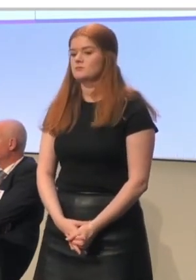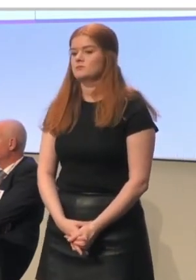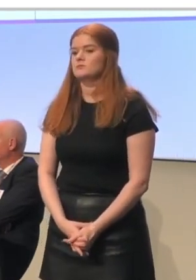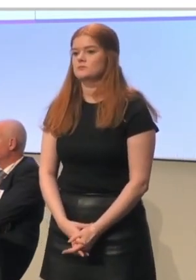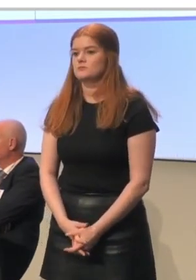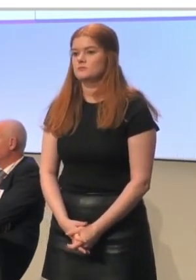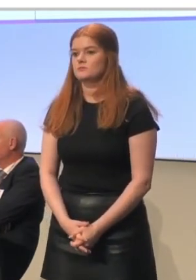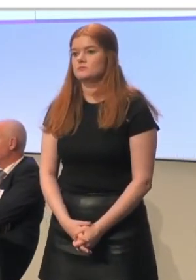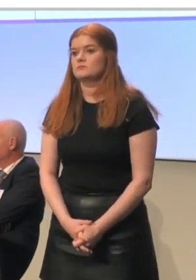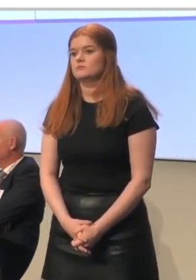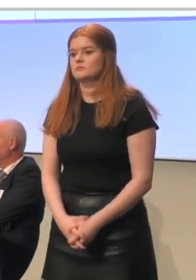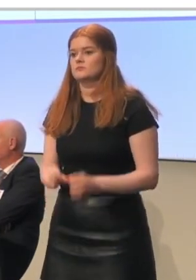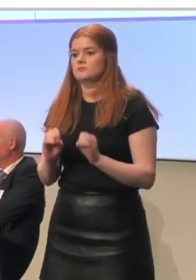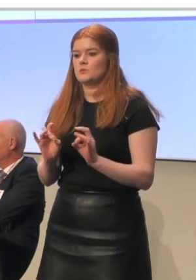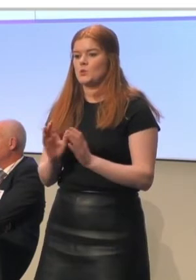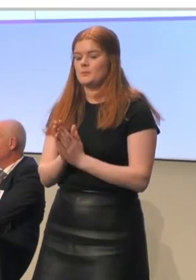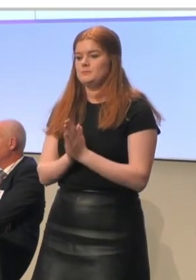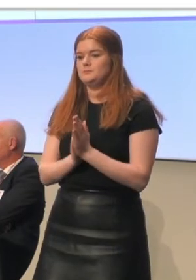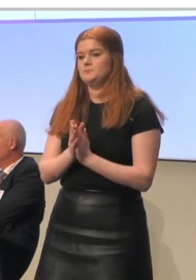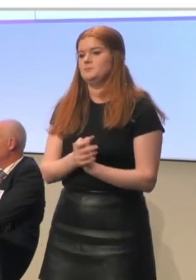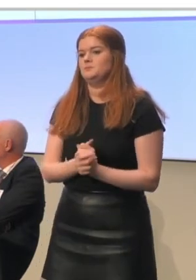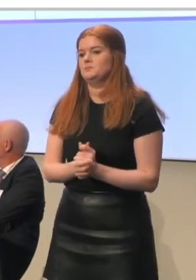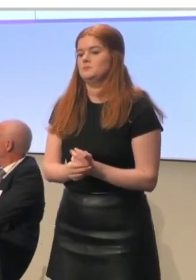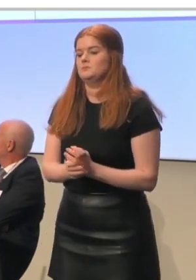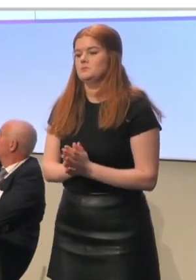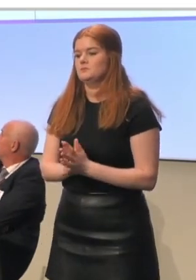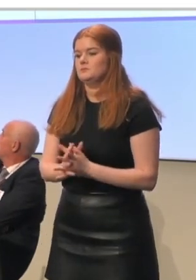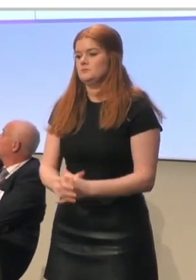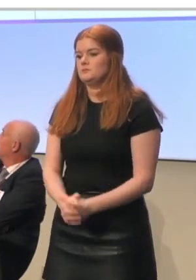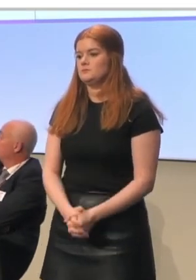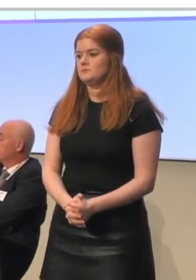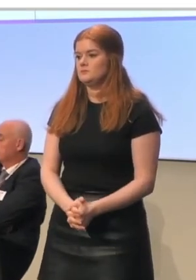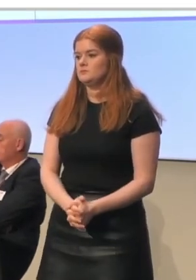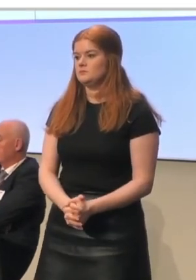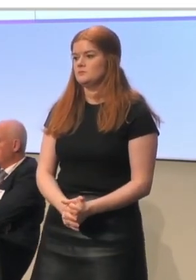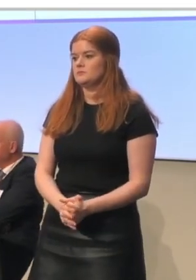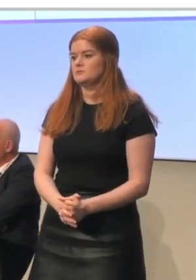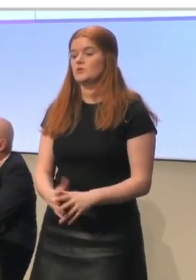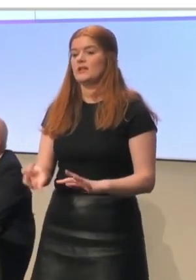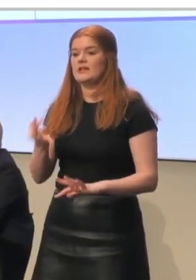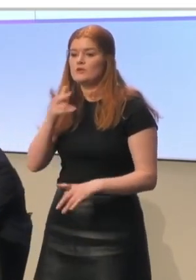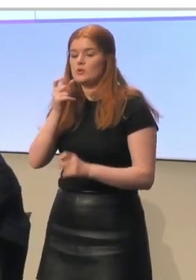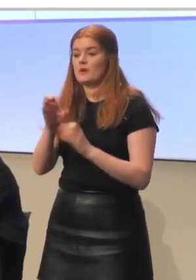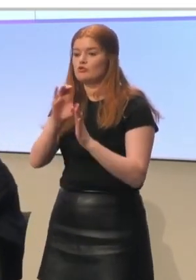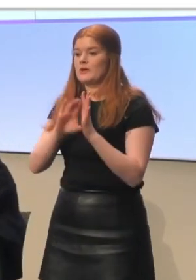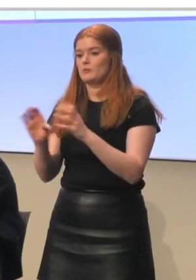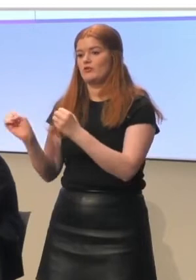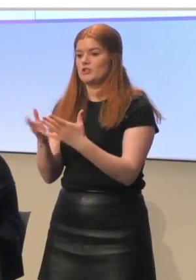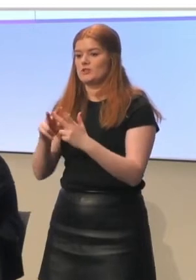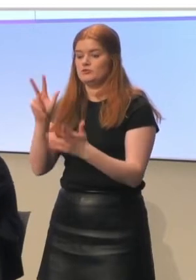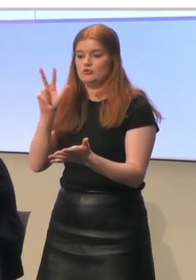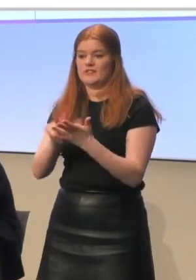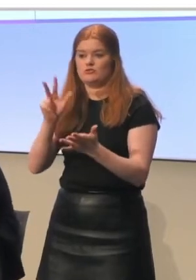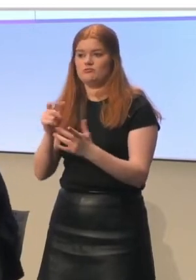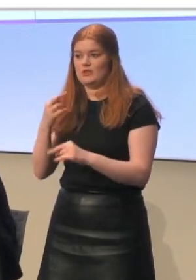Okay, so in terms of curricular provision then and certification, well,